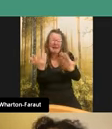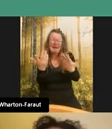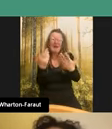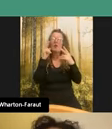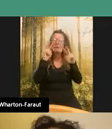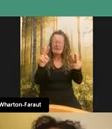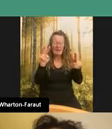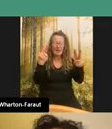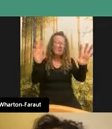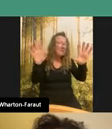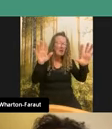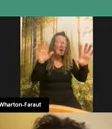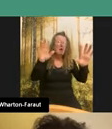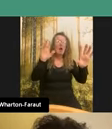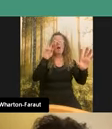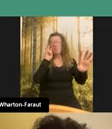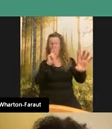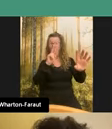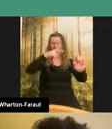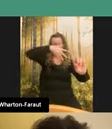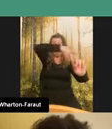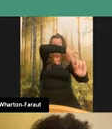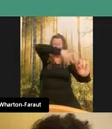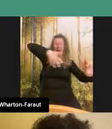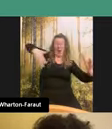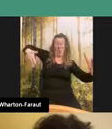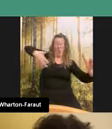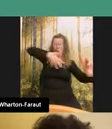On the back wall of the military space, I've got